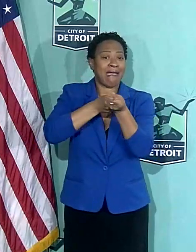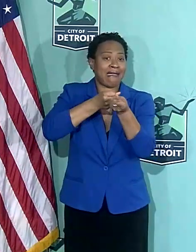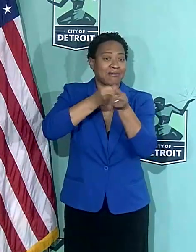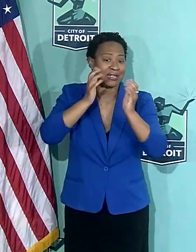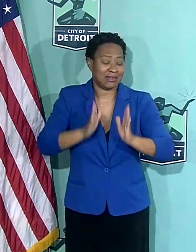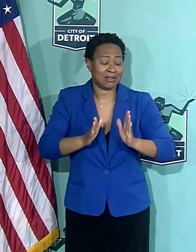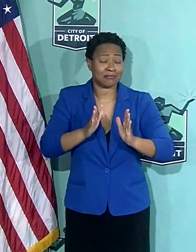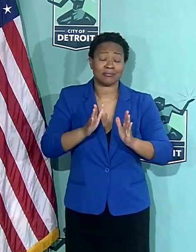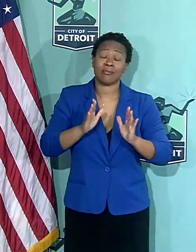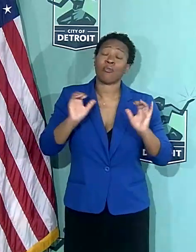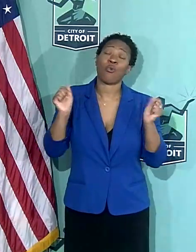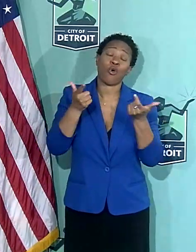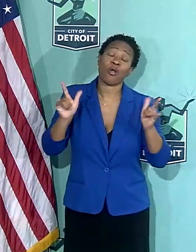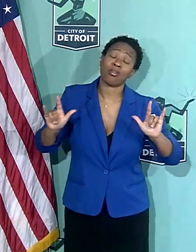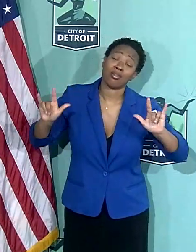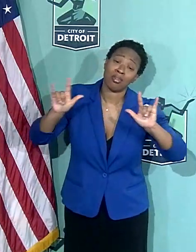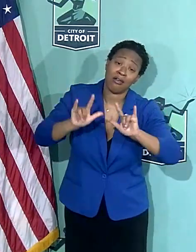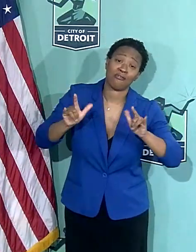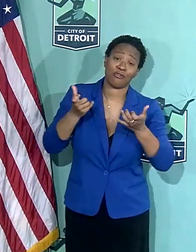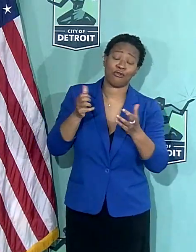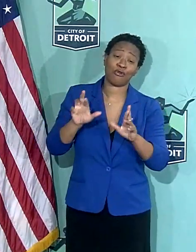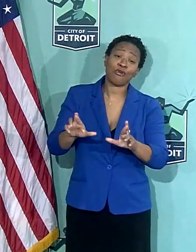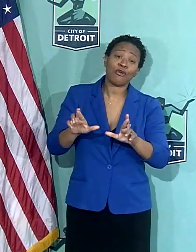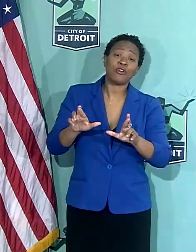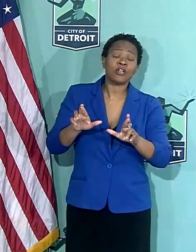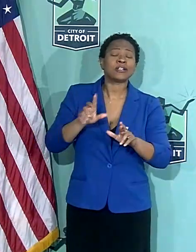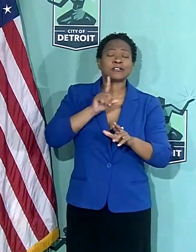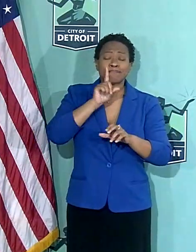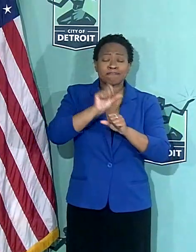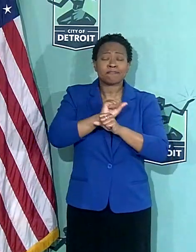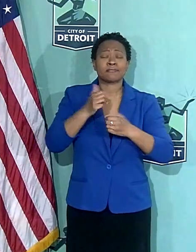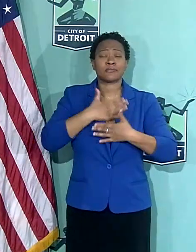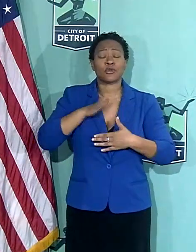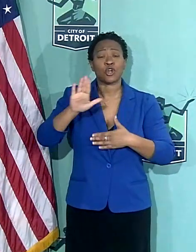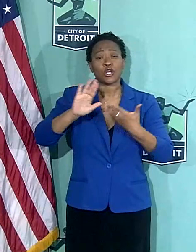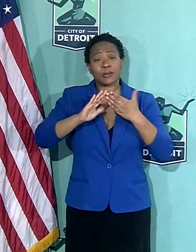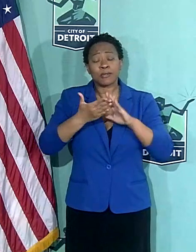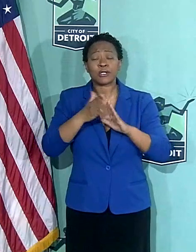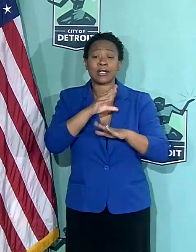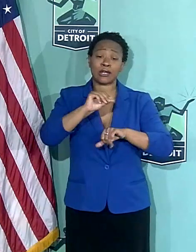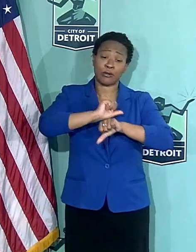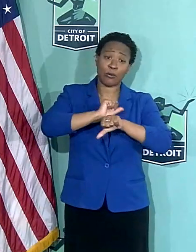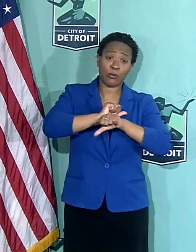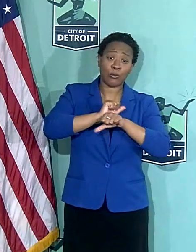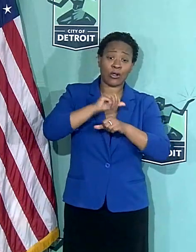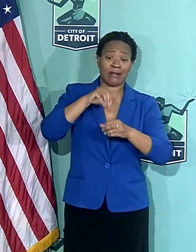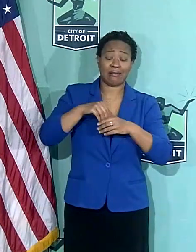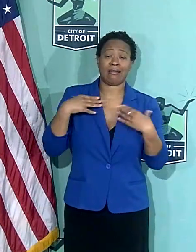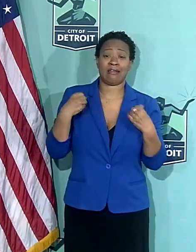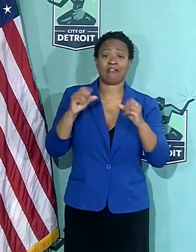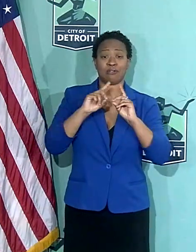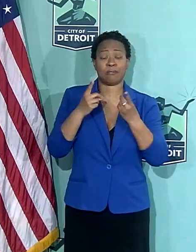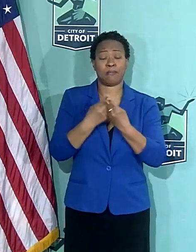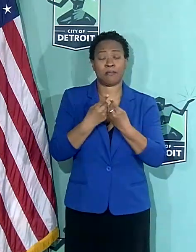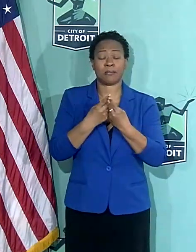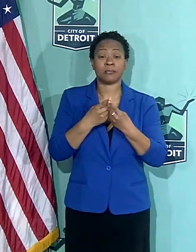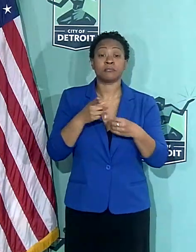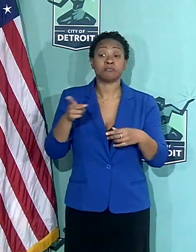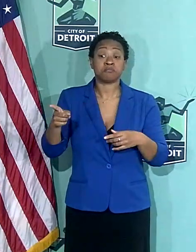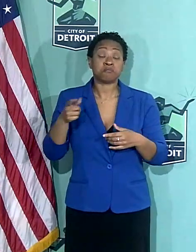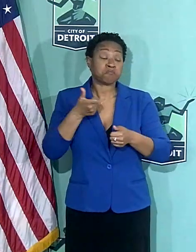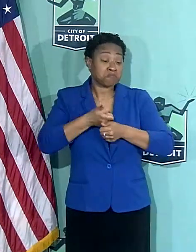by all. She really enjoyed her community and the work in the health department. She was